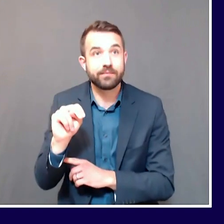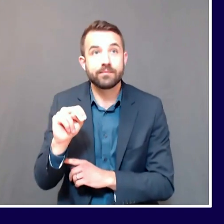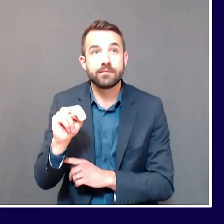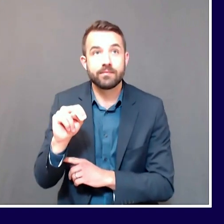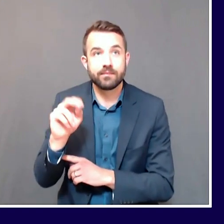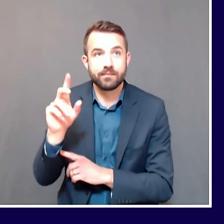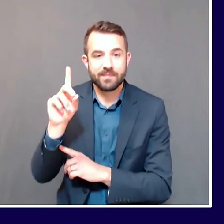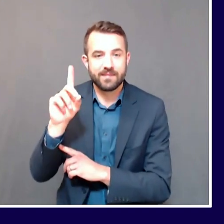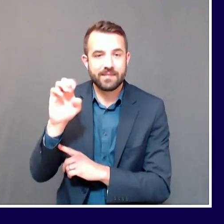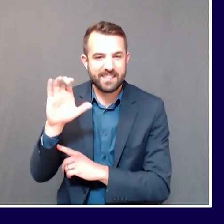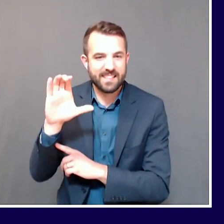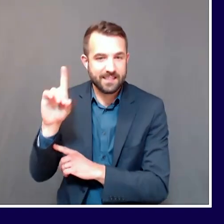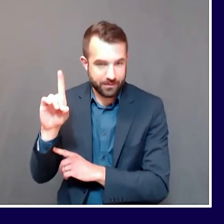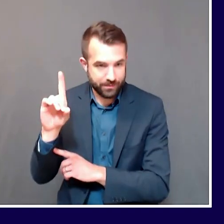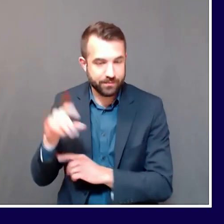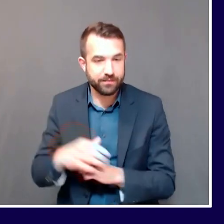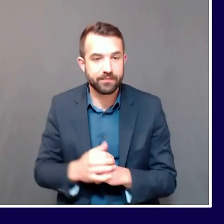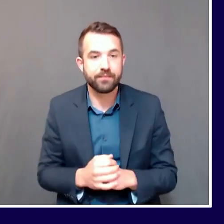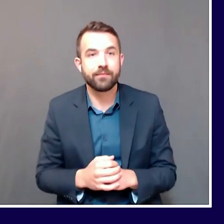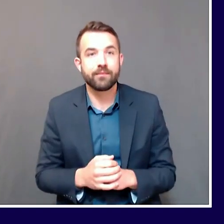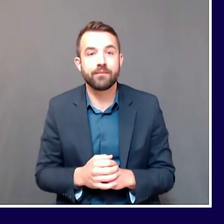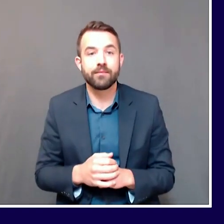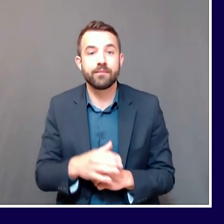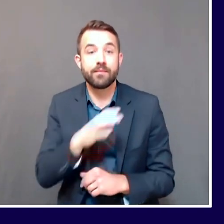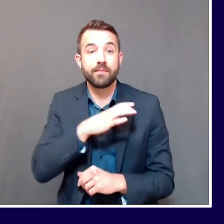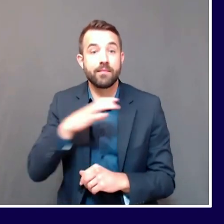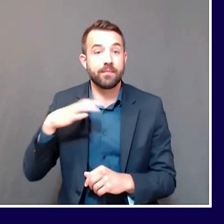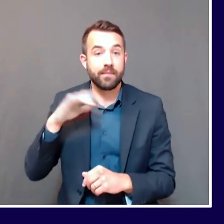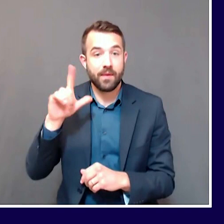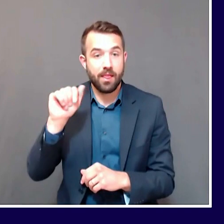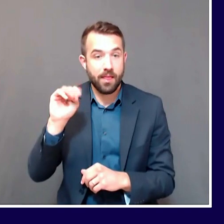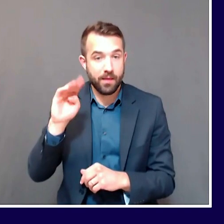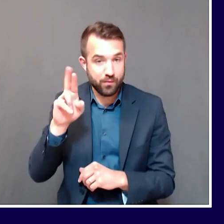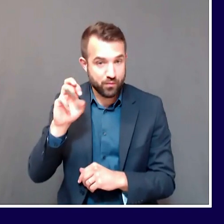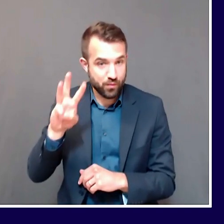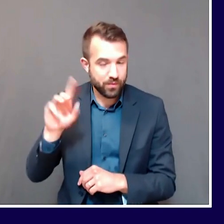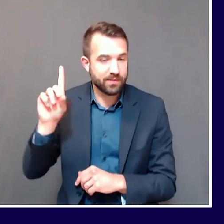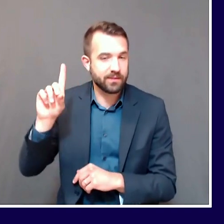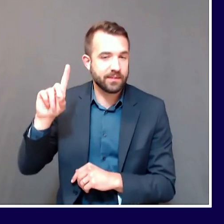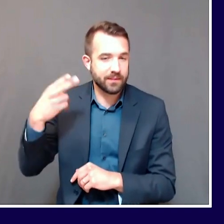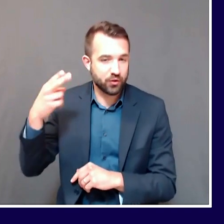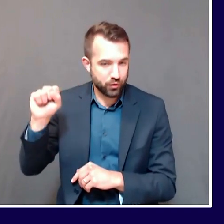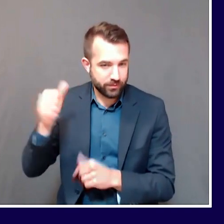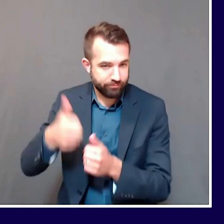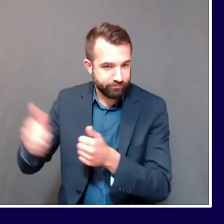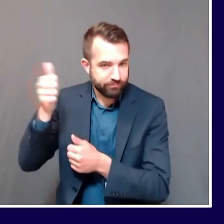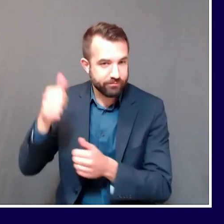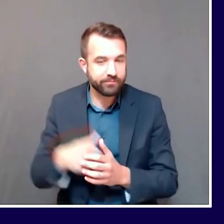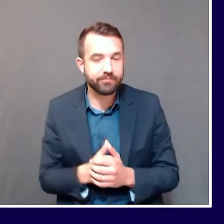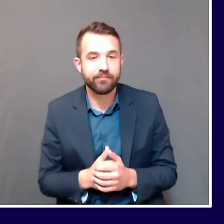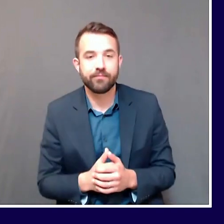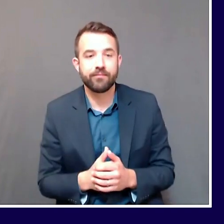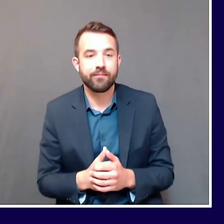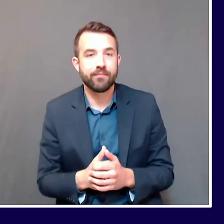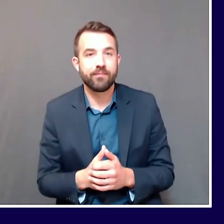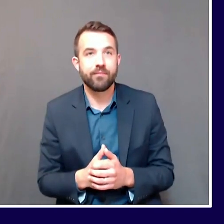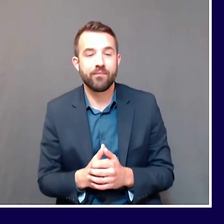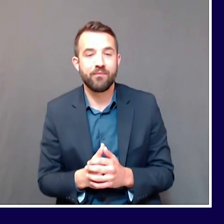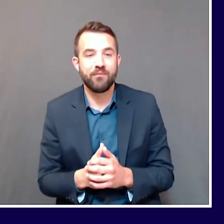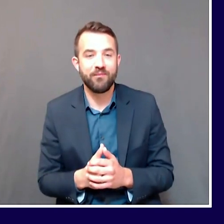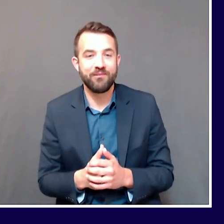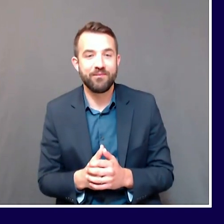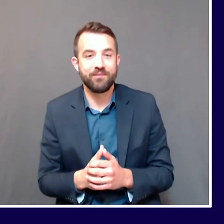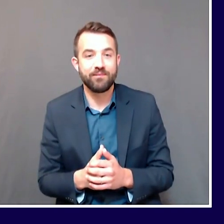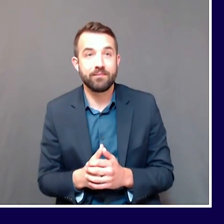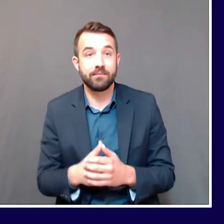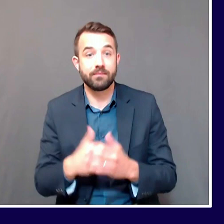and Community Development, as well as Commissioner Jean Lambrou, Commissioner of Maine's Department of Health and Human Services. We're here today